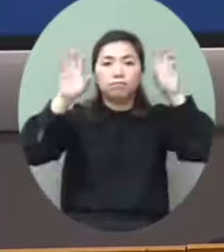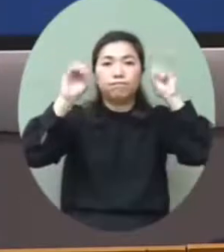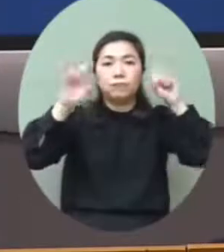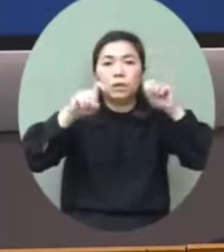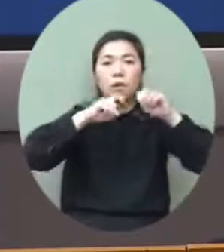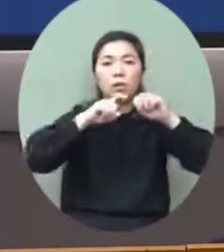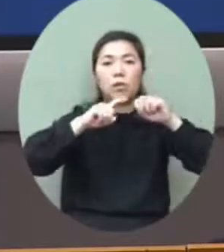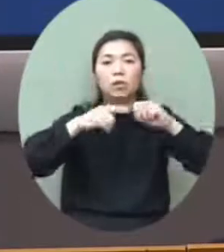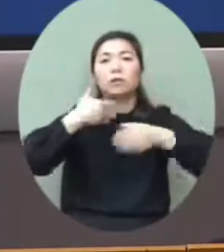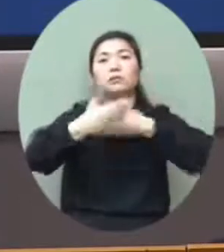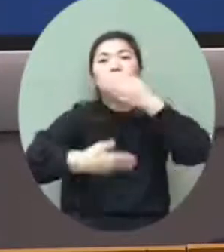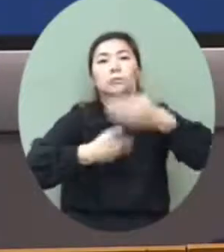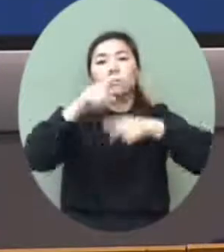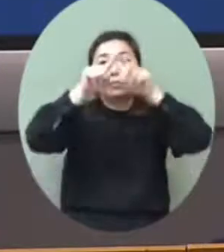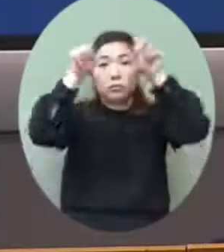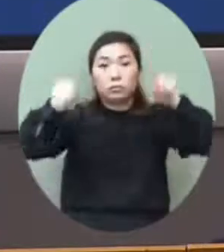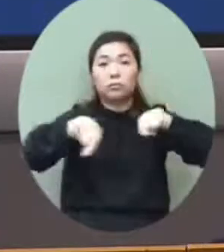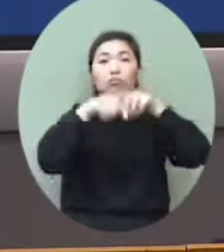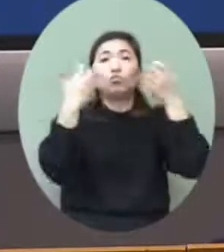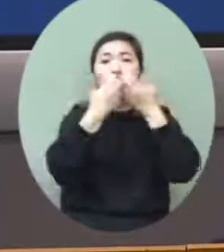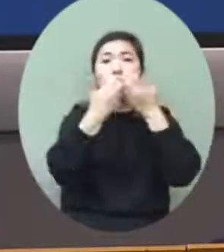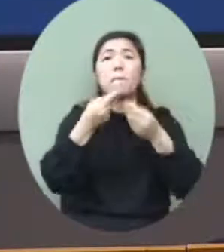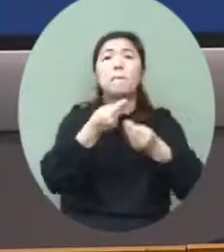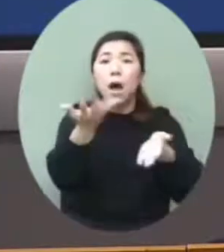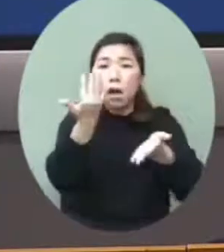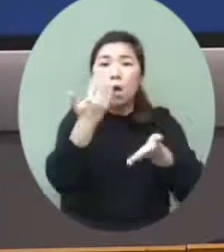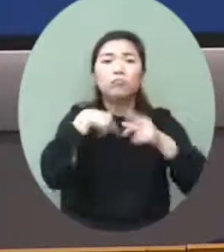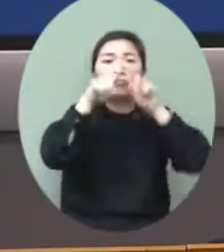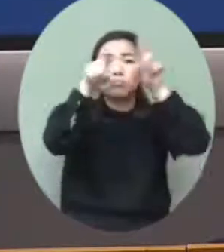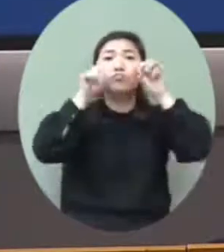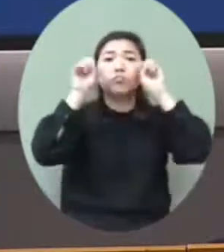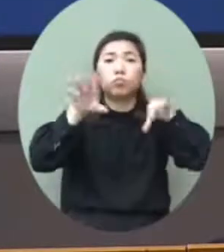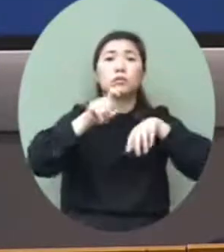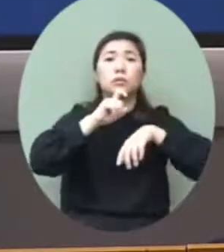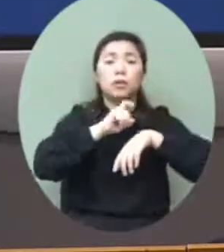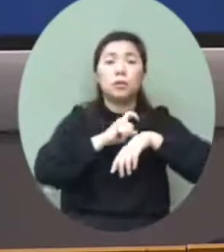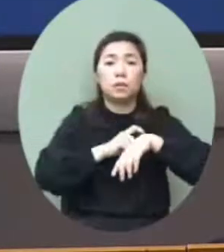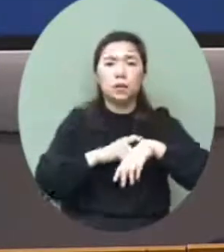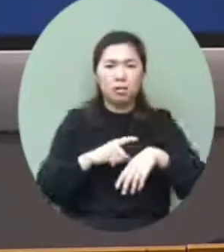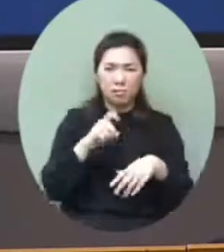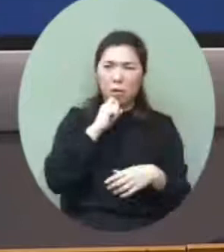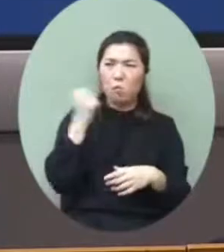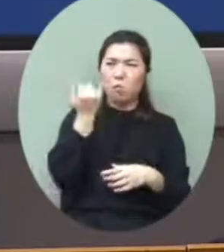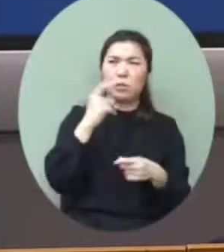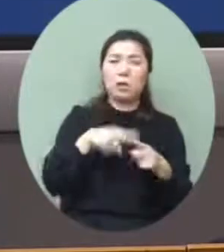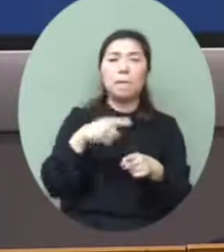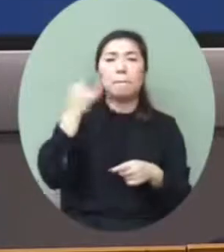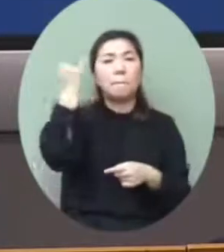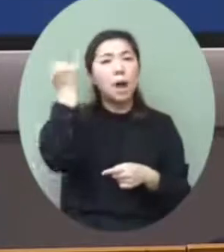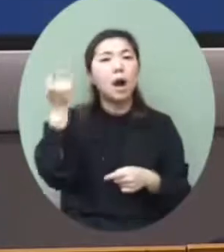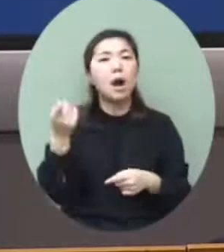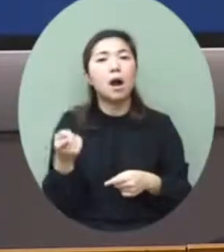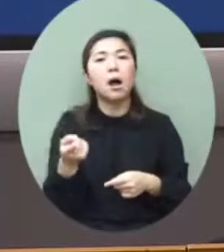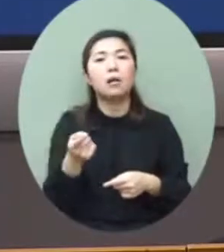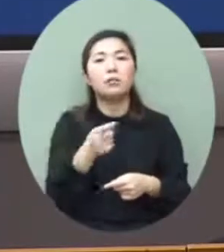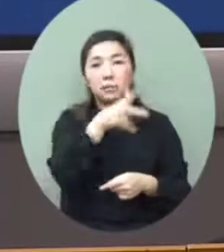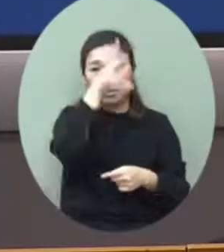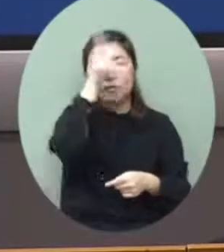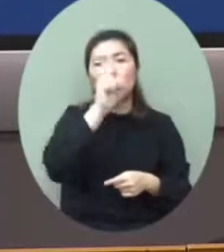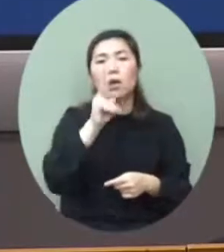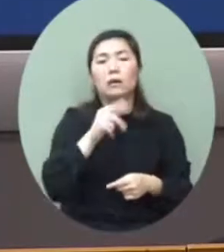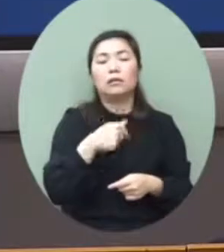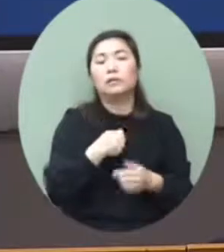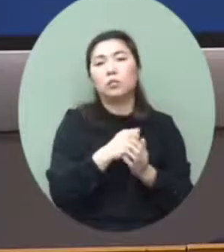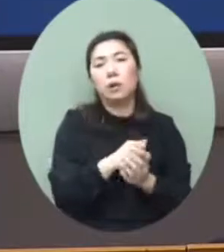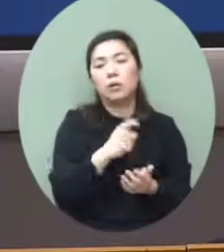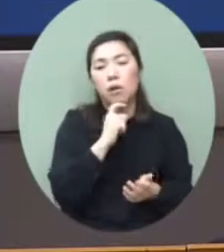Every night, we would issue a daily press release on the amounts